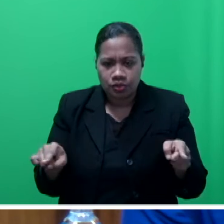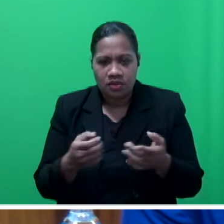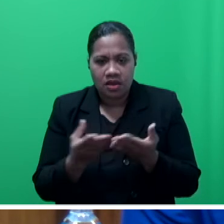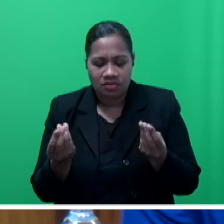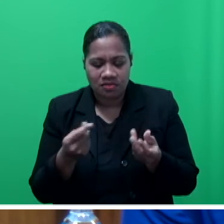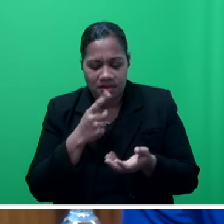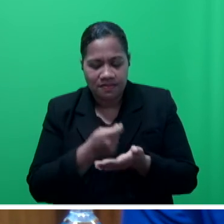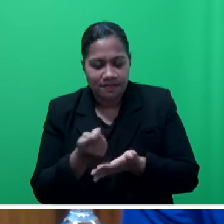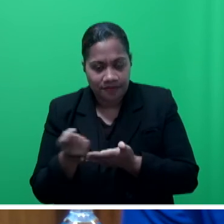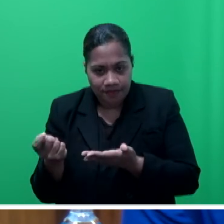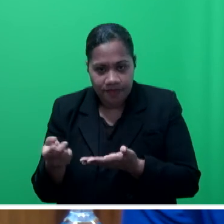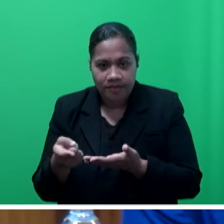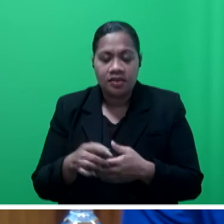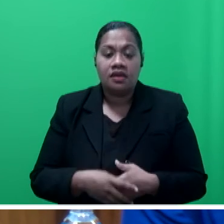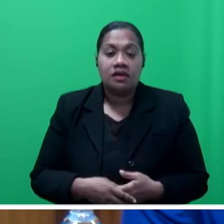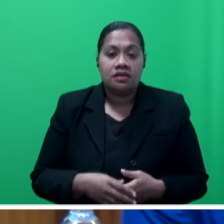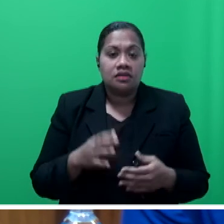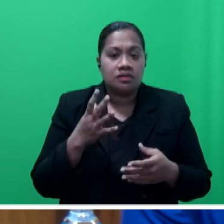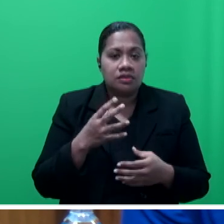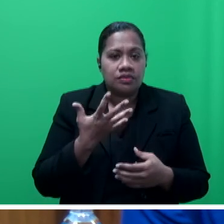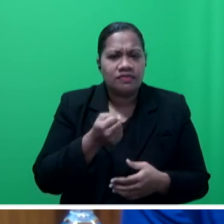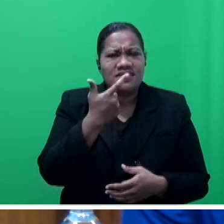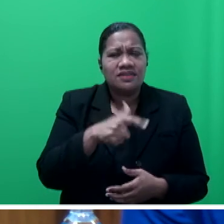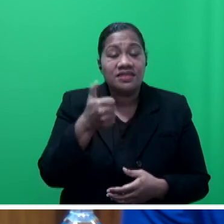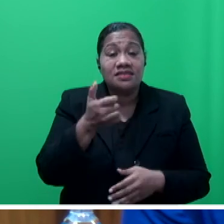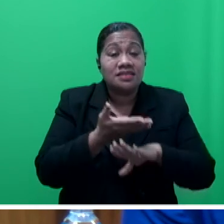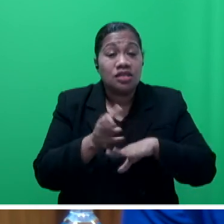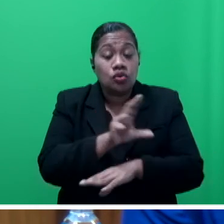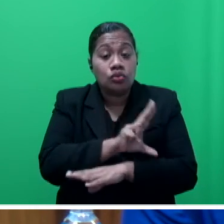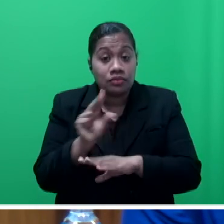network achievements, we've had 76 new bridges and